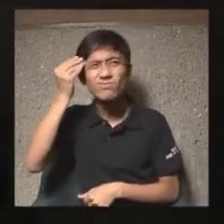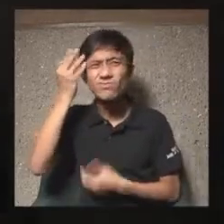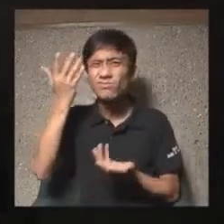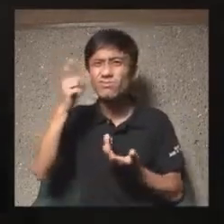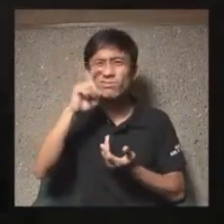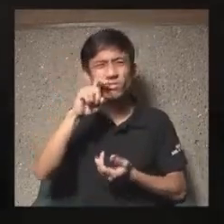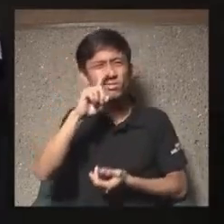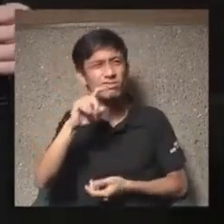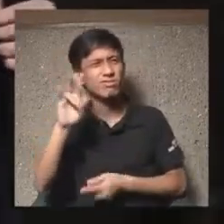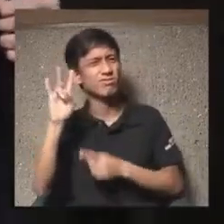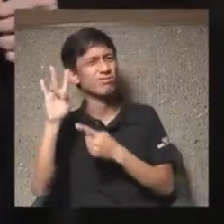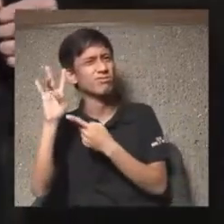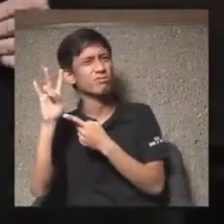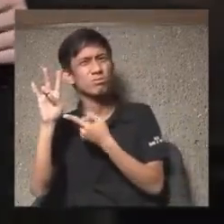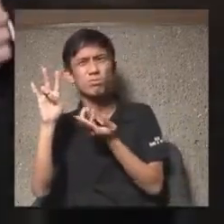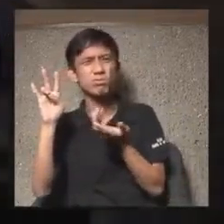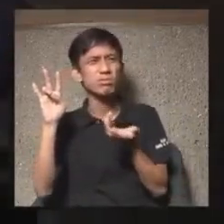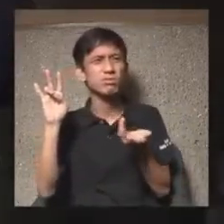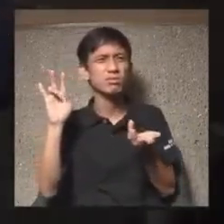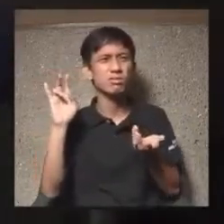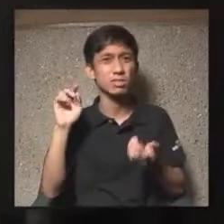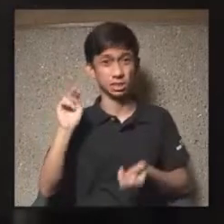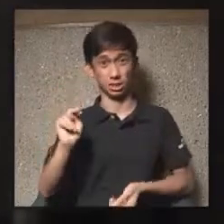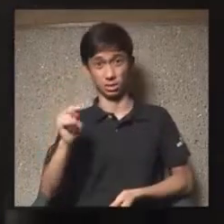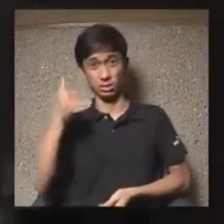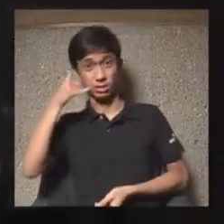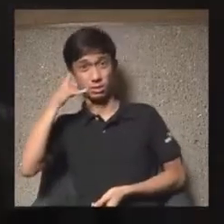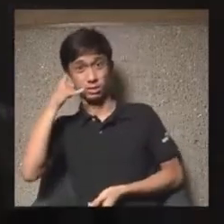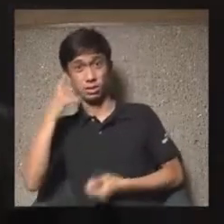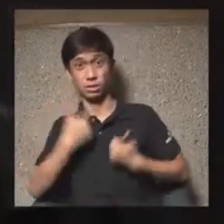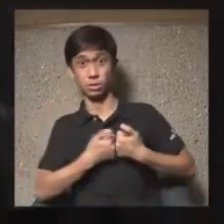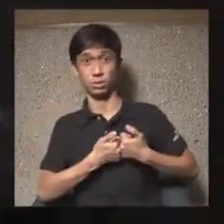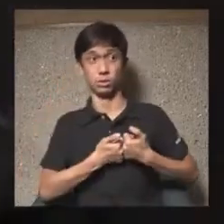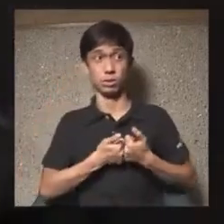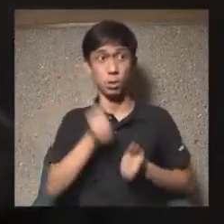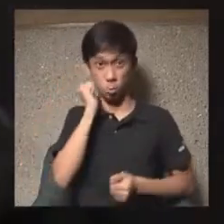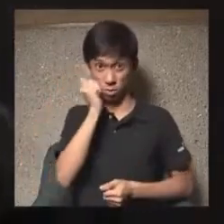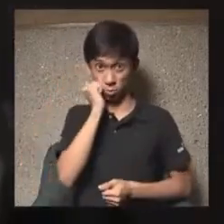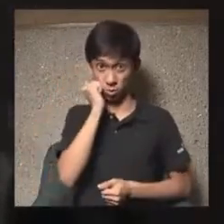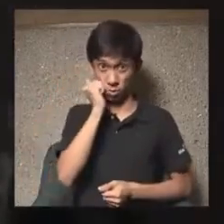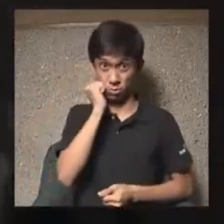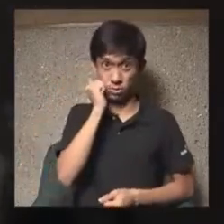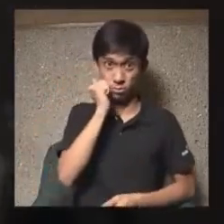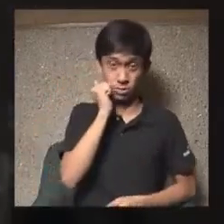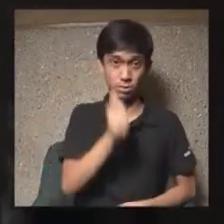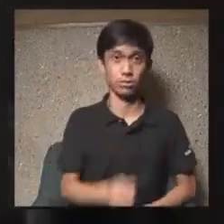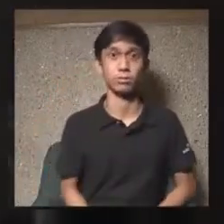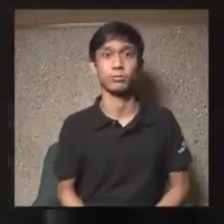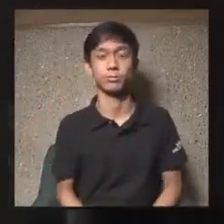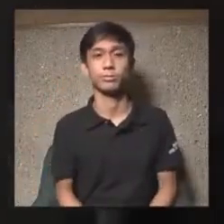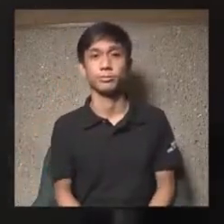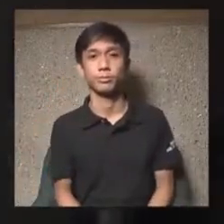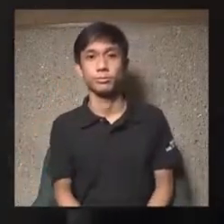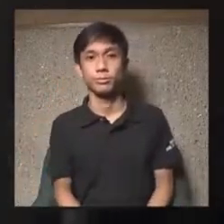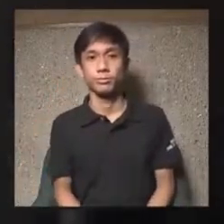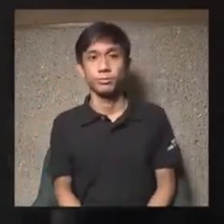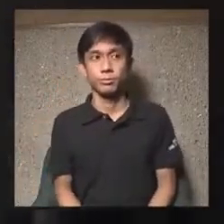day. And little by little, my world was shrinking. I want you to know, fast forward to this